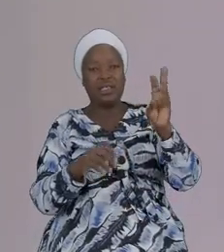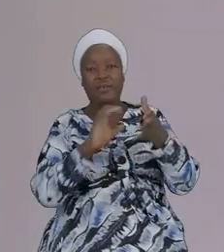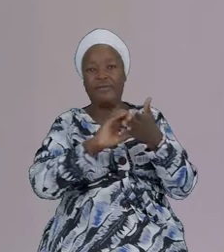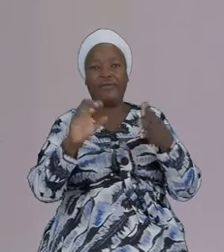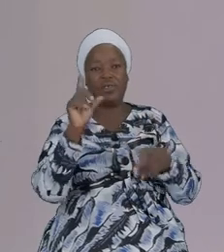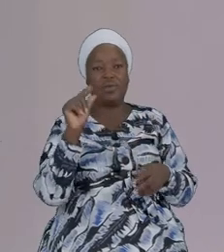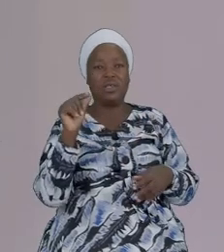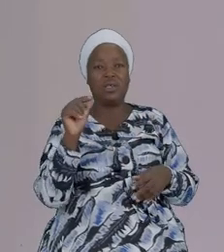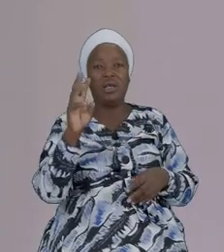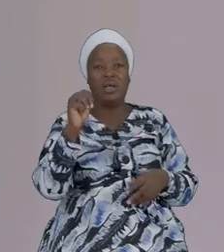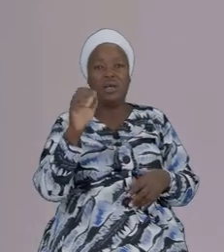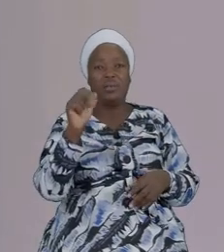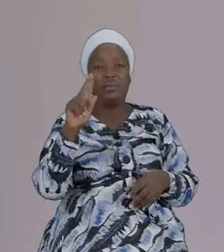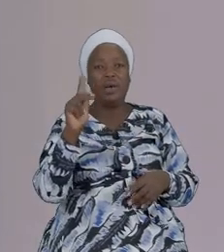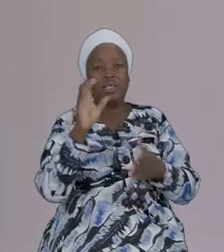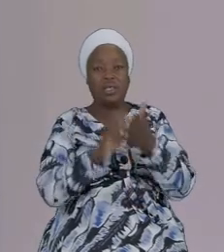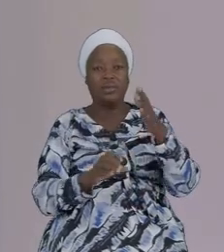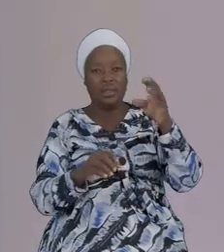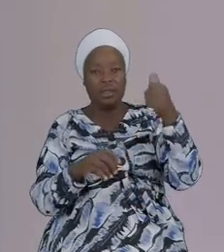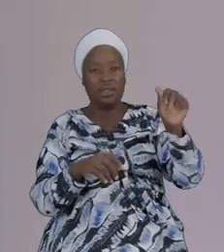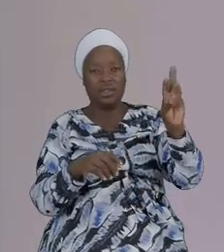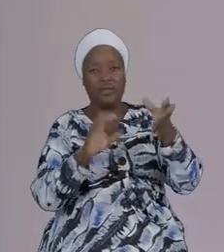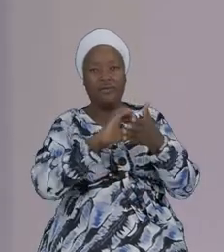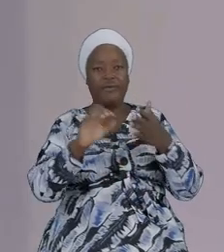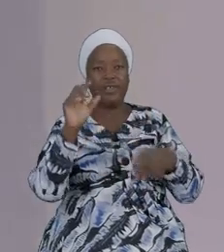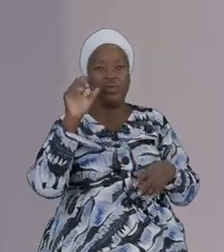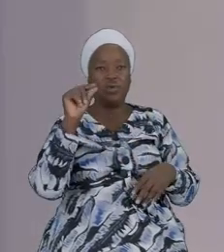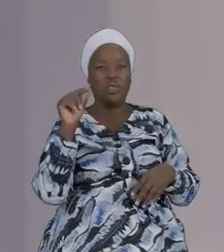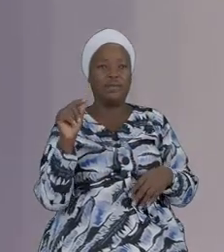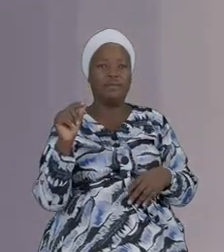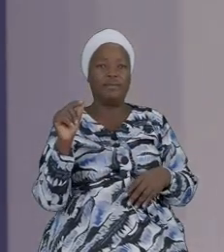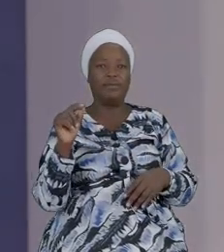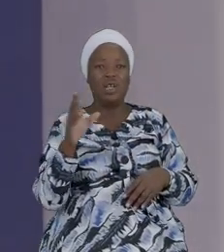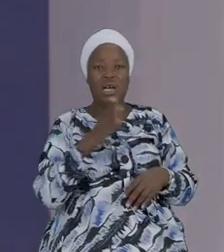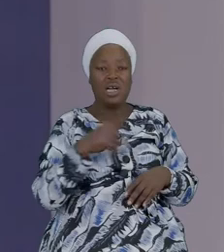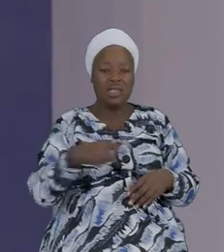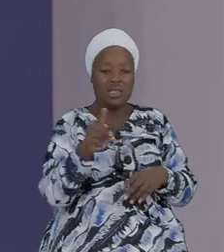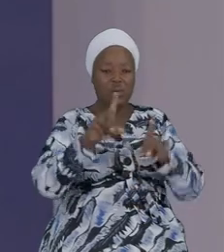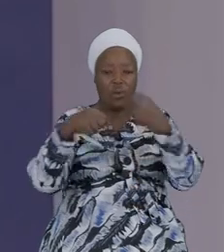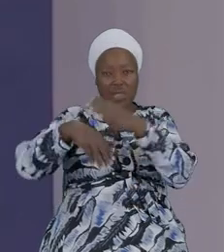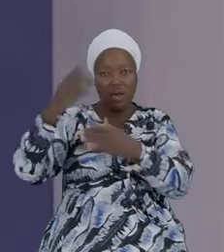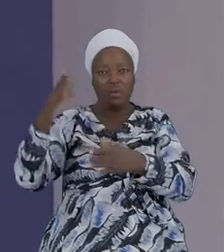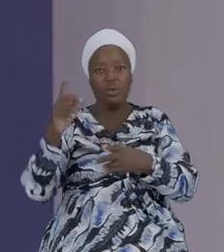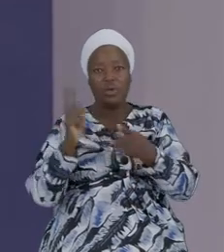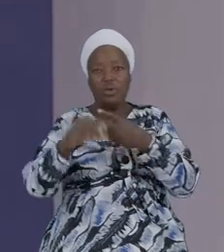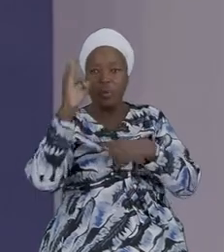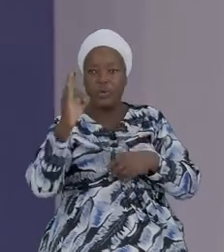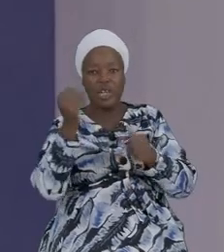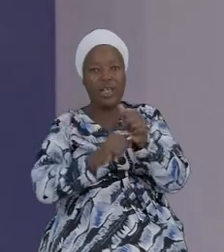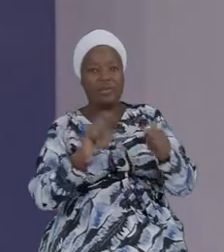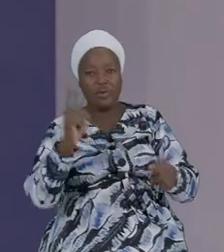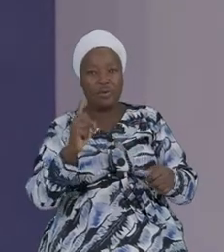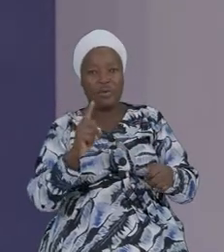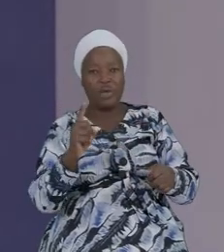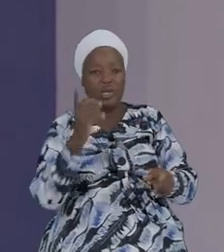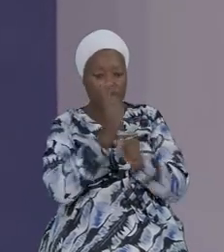20. Mark chapter 16, reading from verse 20. And they went forth and preached everywhere, like